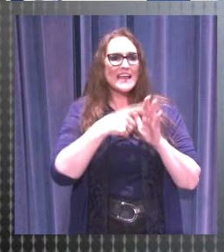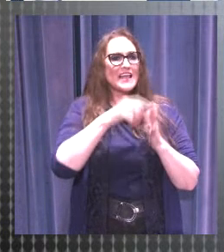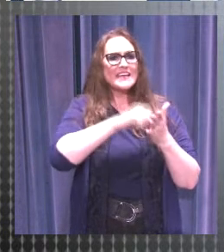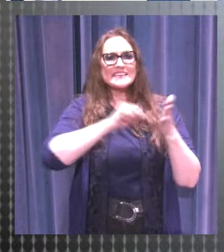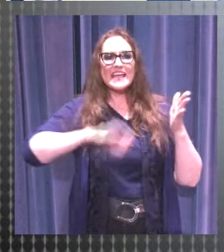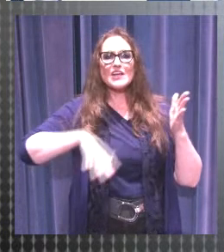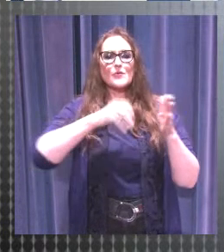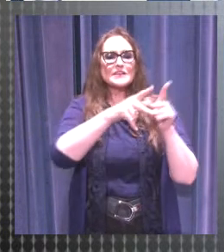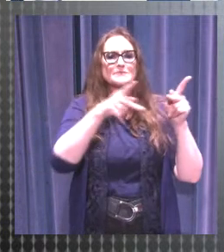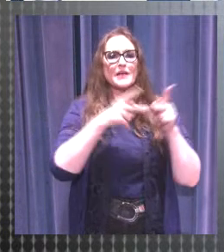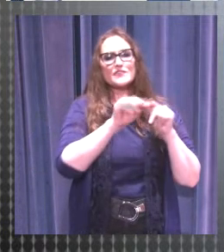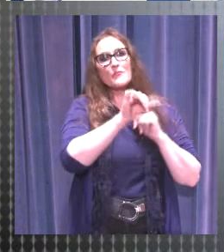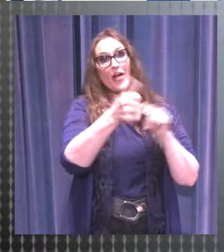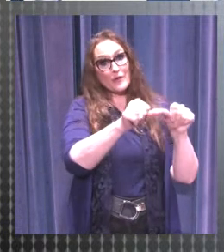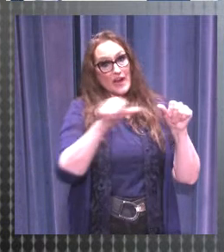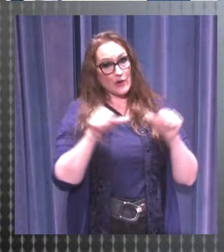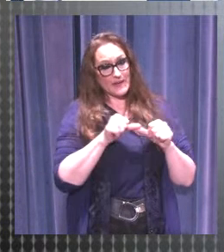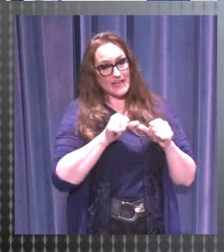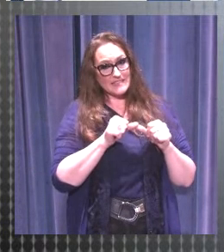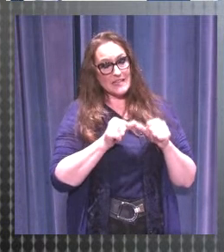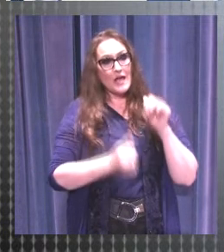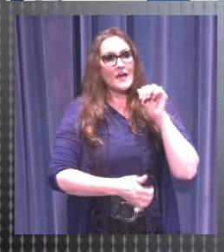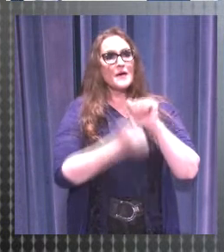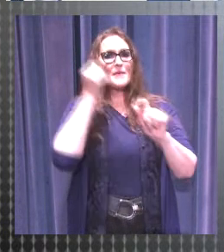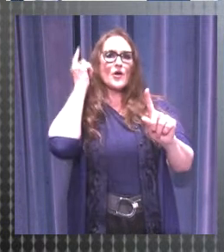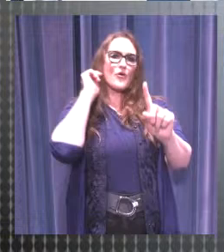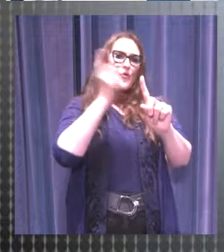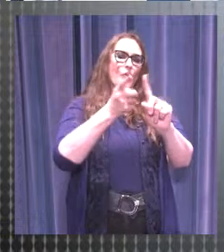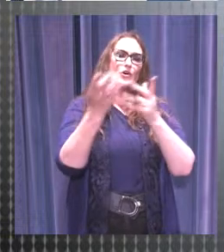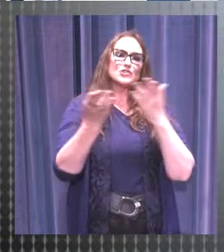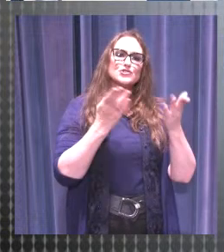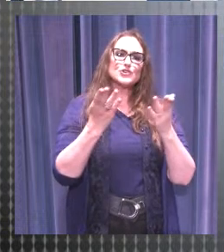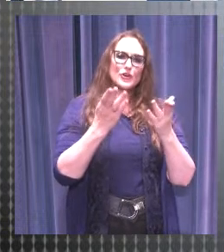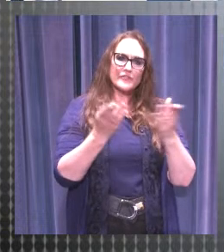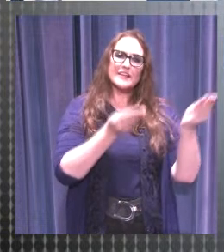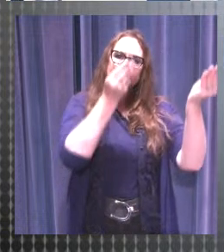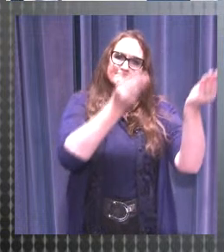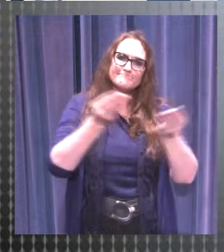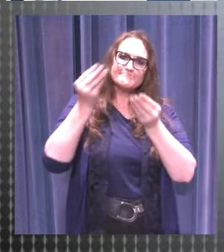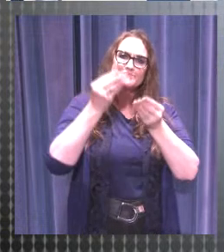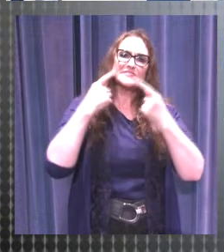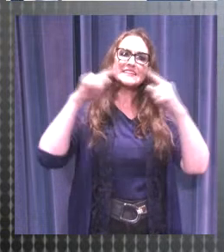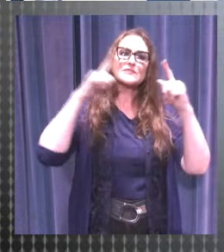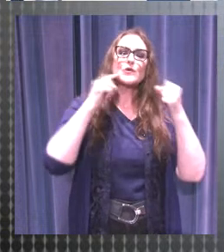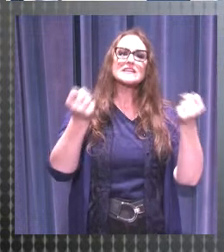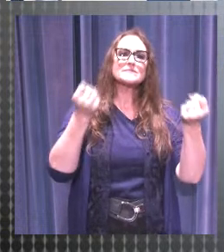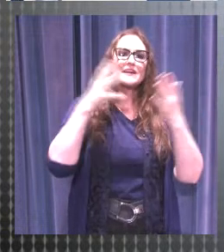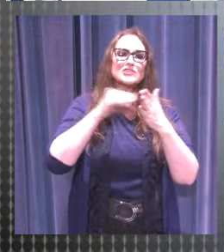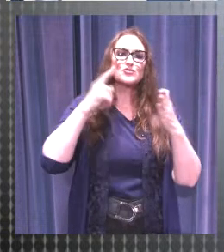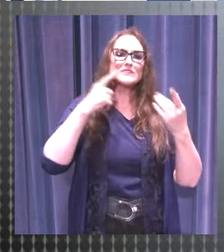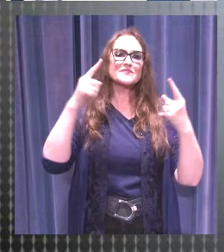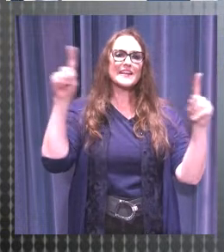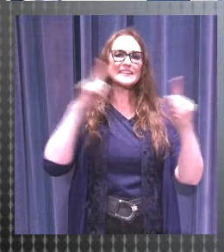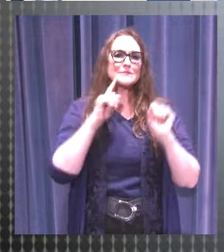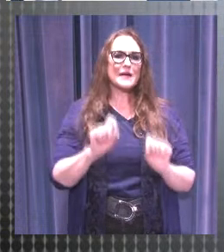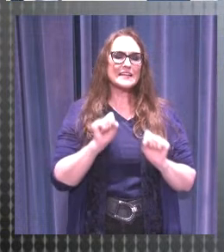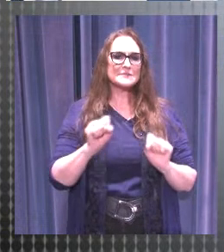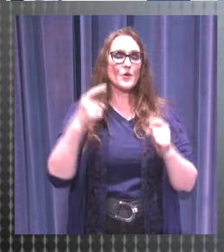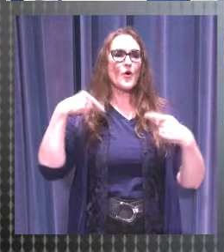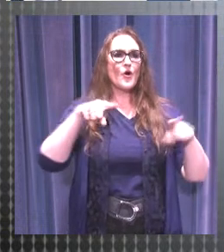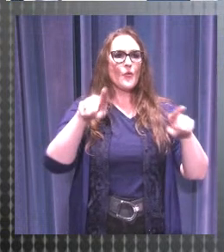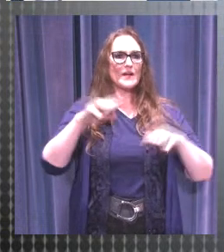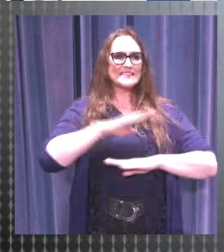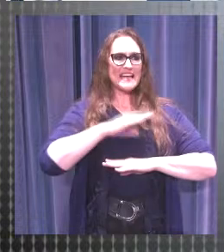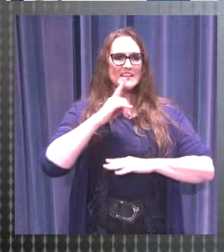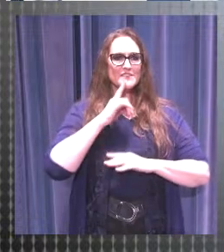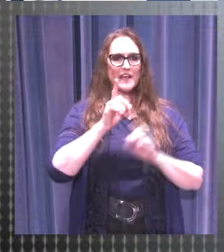space needed from other areas. Our main goal is to serve and foster success for as many students as effectively as possible while satisfying